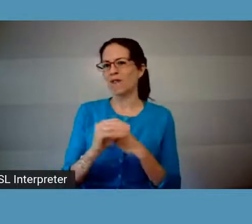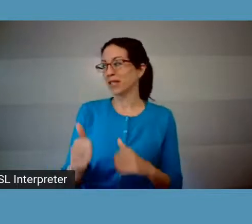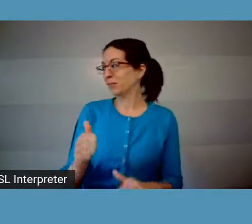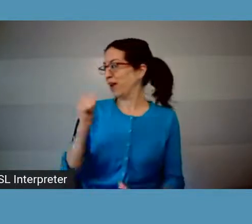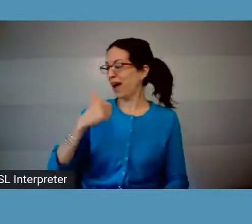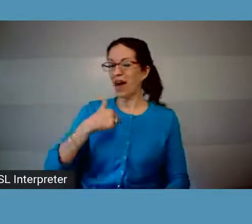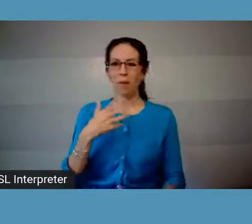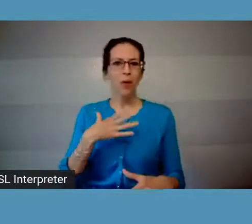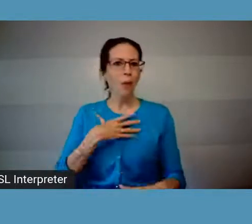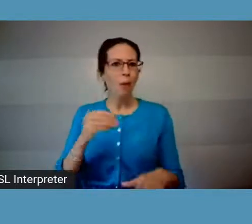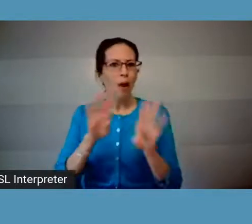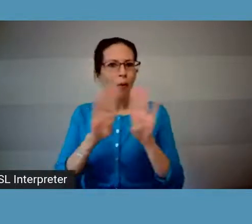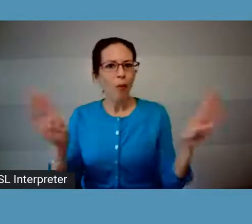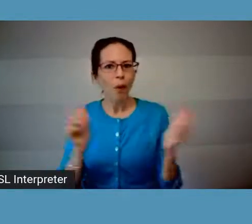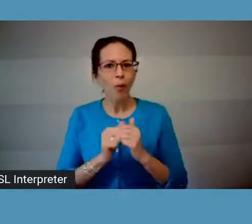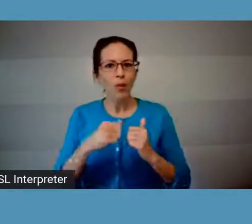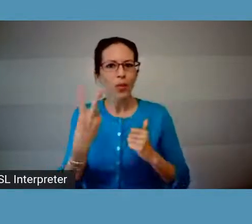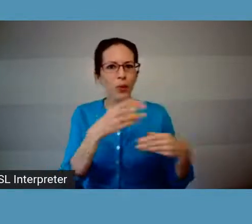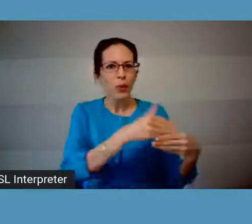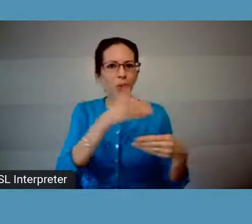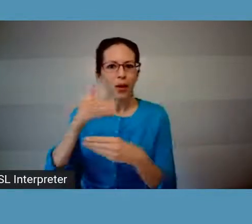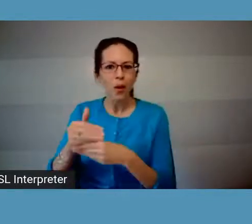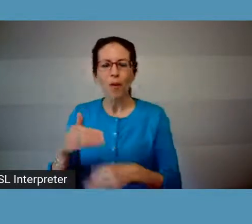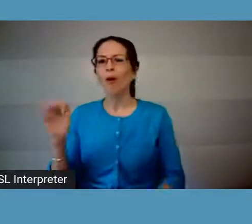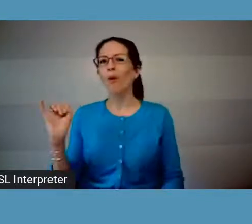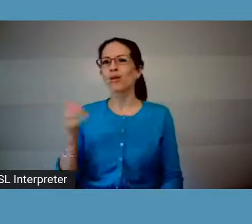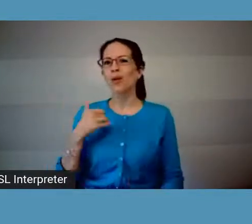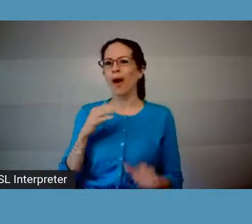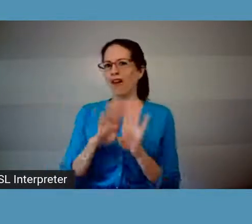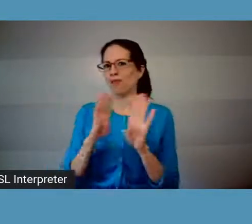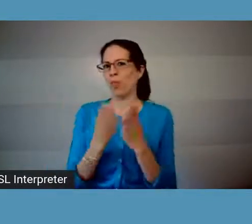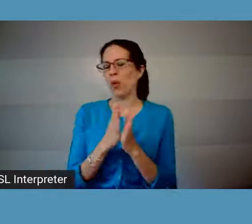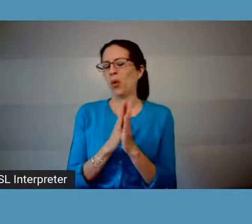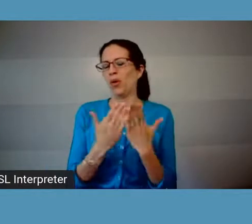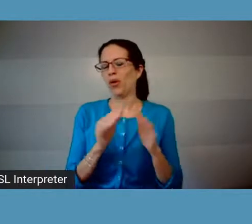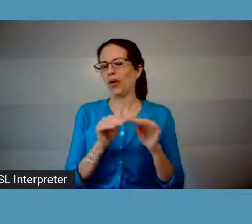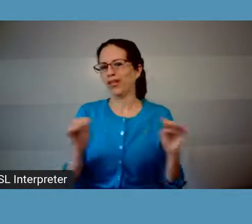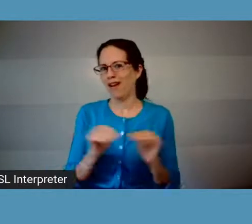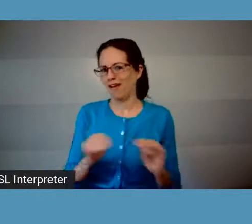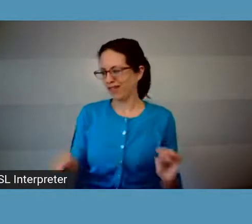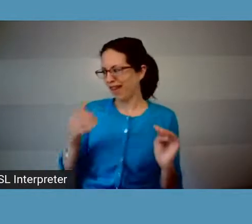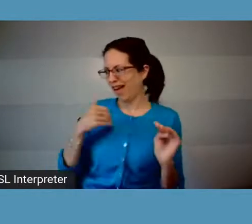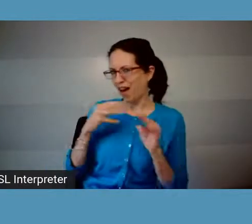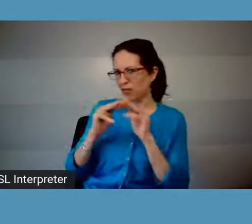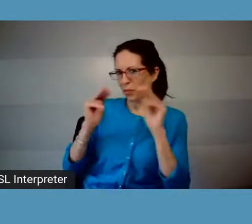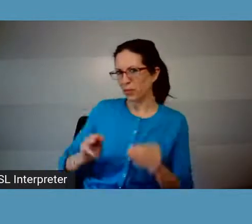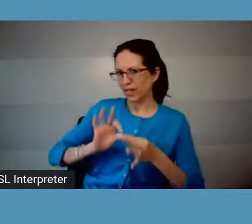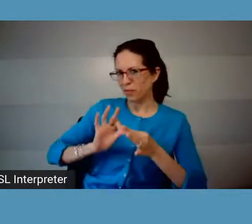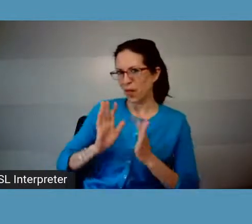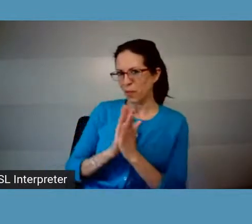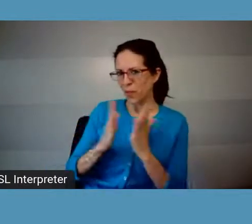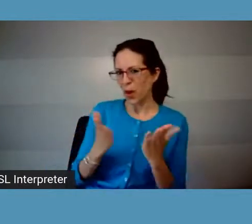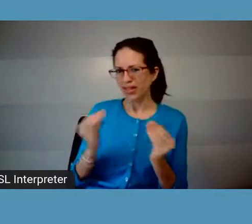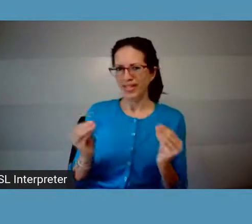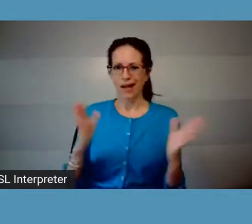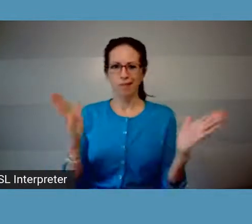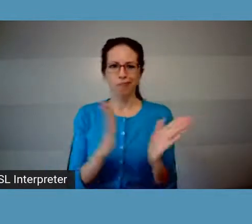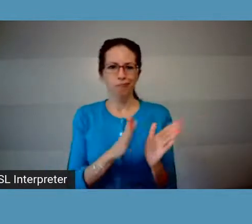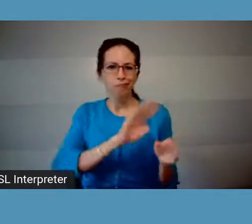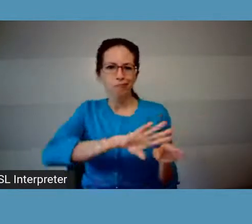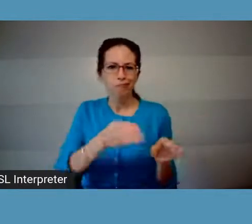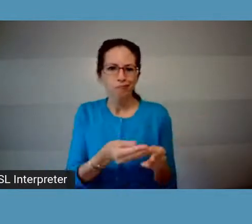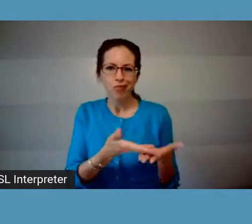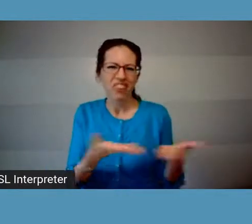2 windows. A small bookcase also sits behind me, which houses museum-related texts and various knickknacks that change throughout the